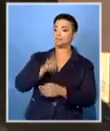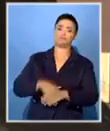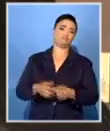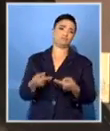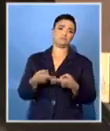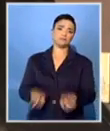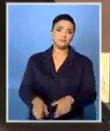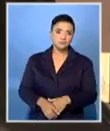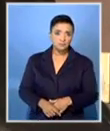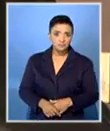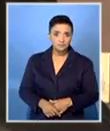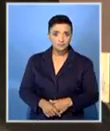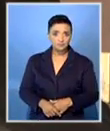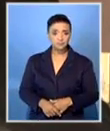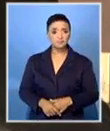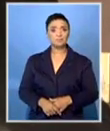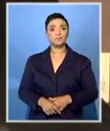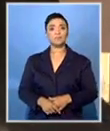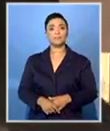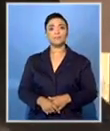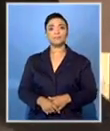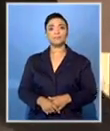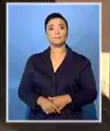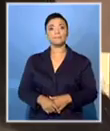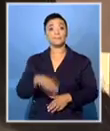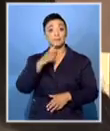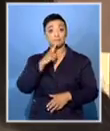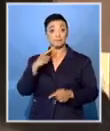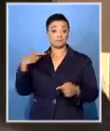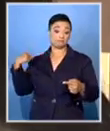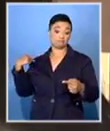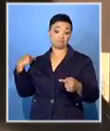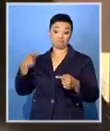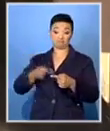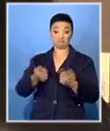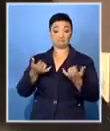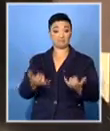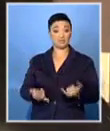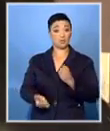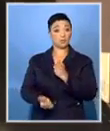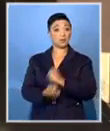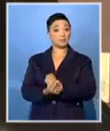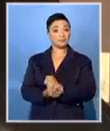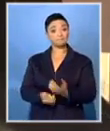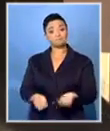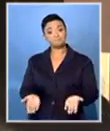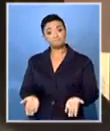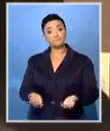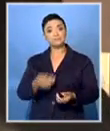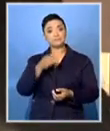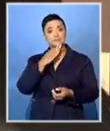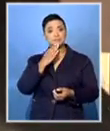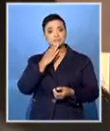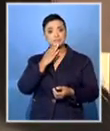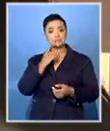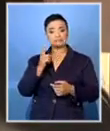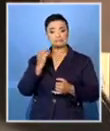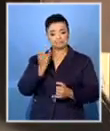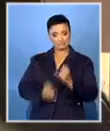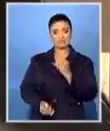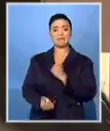that brought us to the point that we're at right now, in terms of the actions or lack